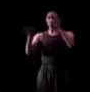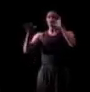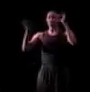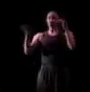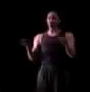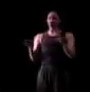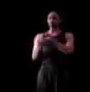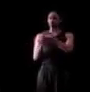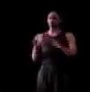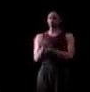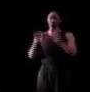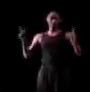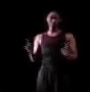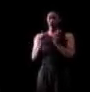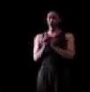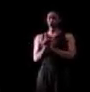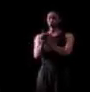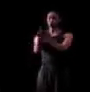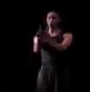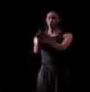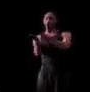in the nation.